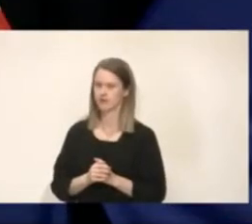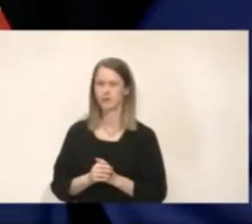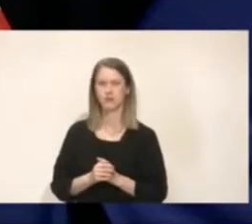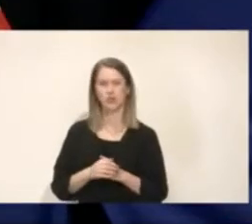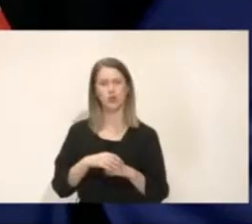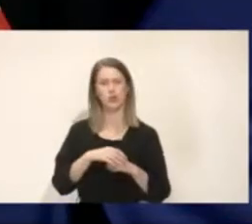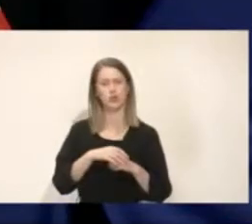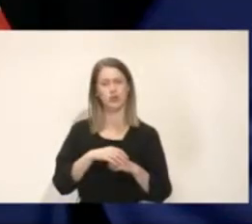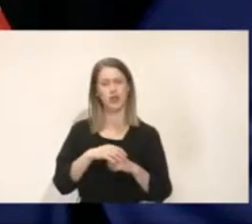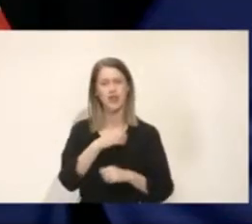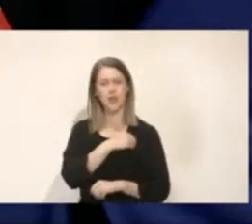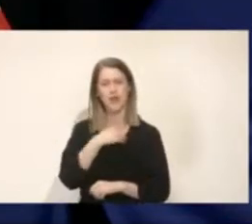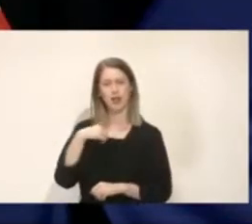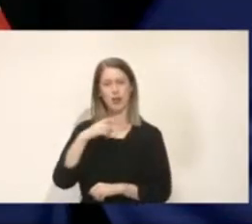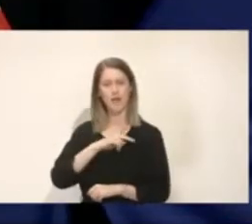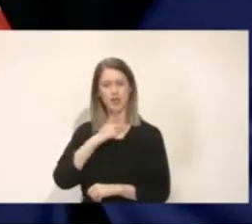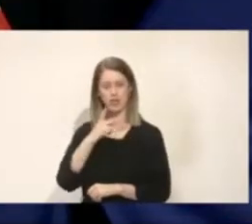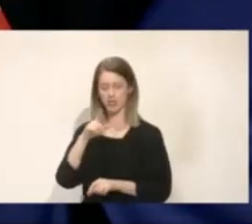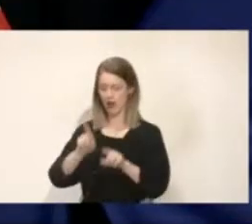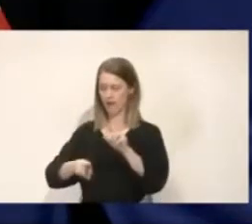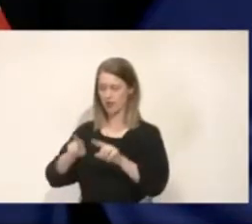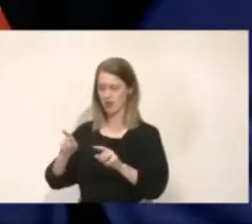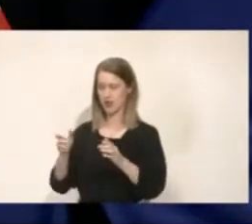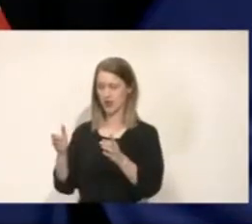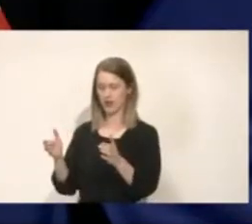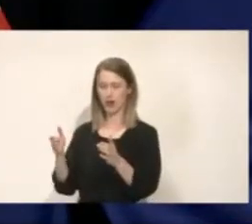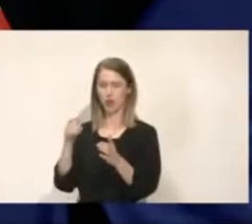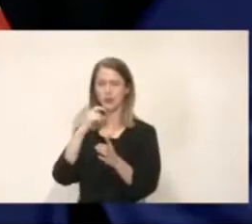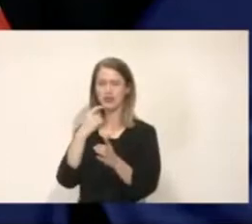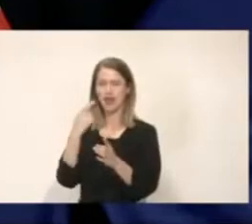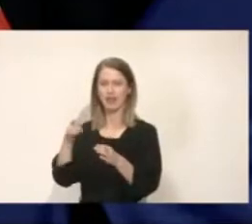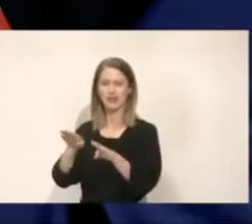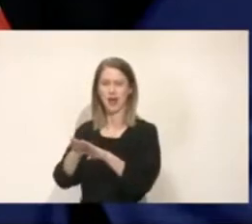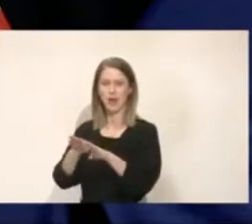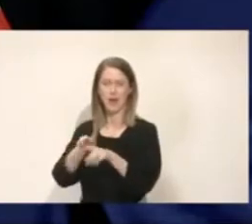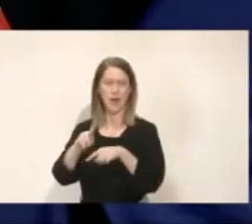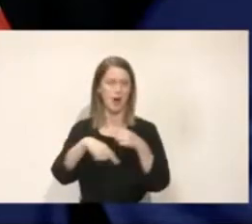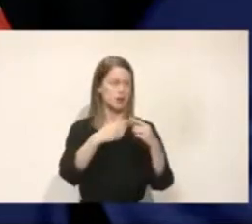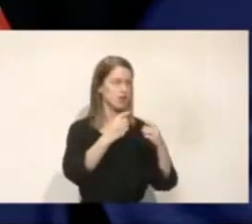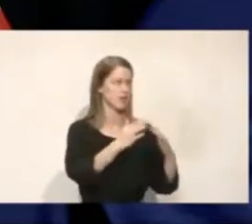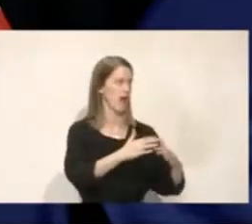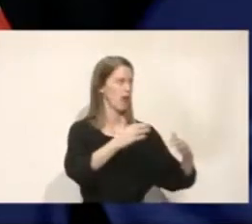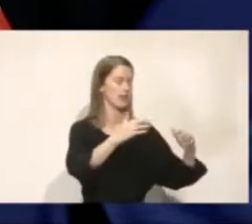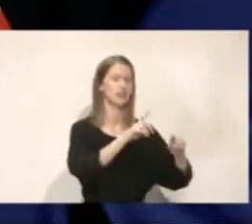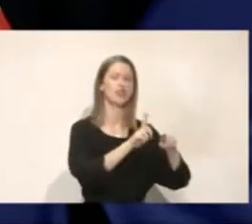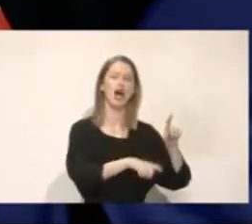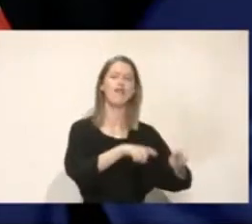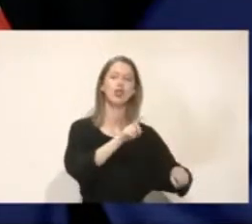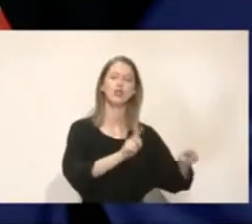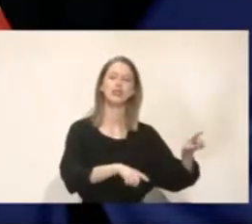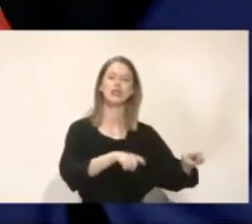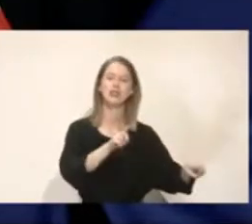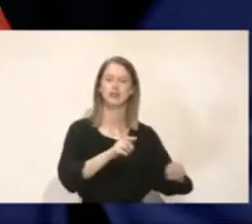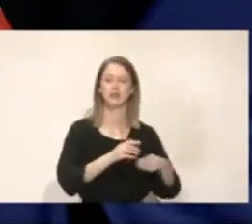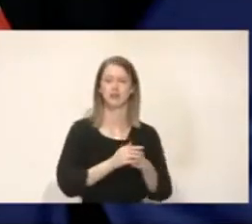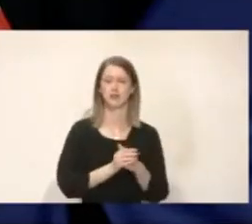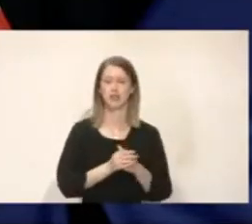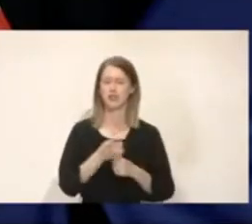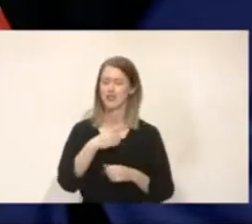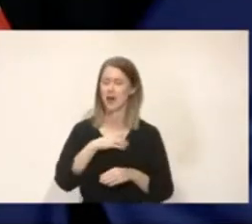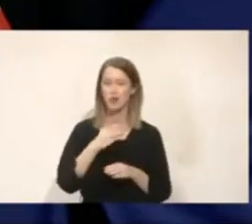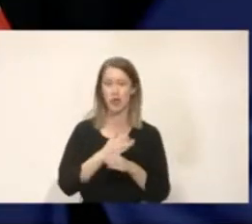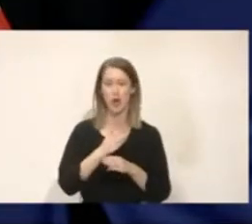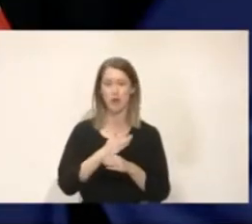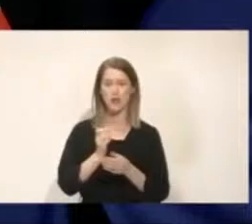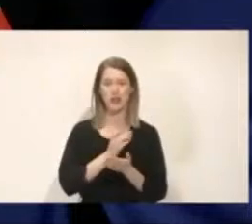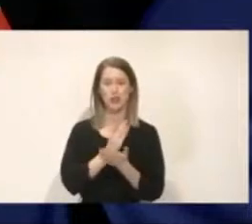diversity in our medical profession as I would about, for instance, diversity in Parliament. That we have a duty to make sure